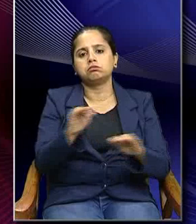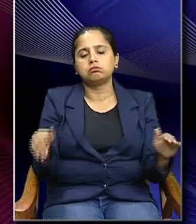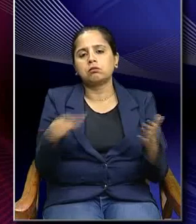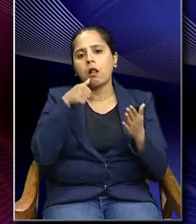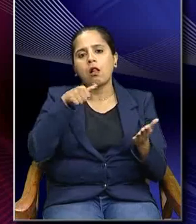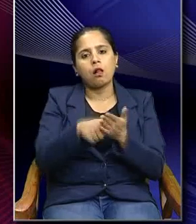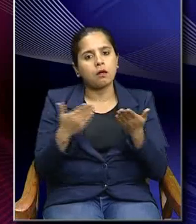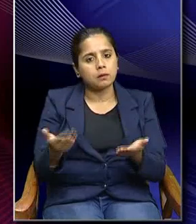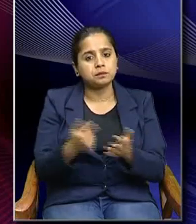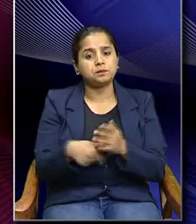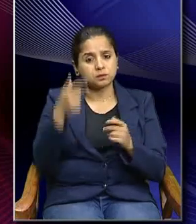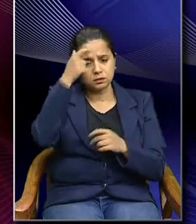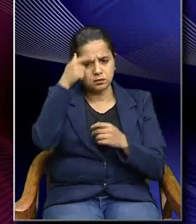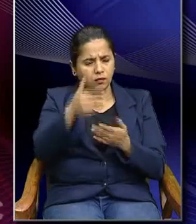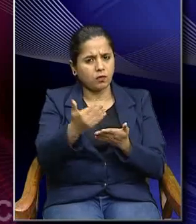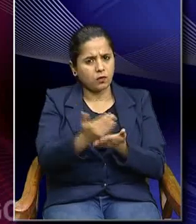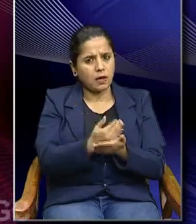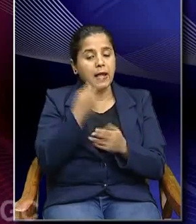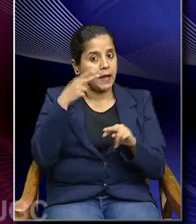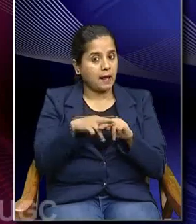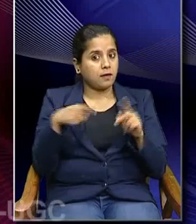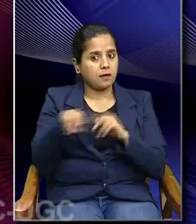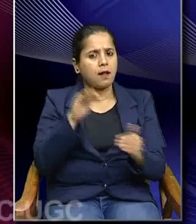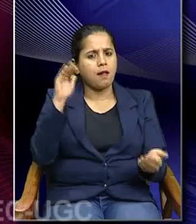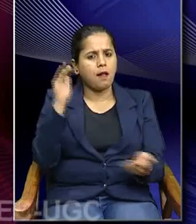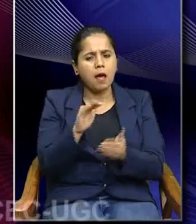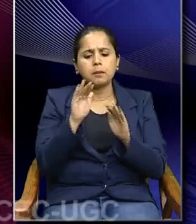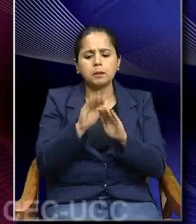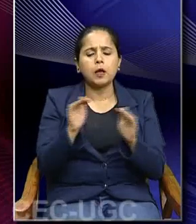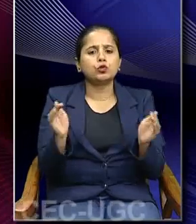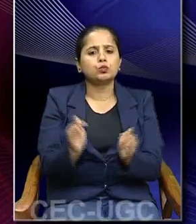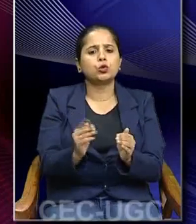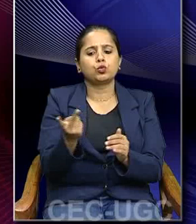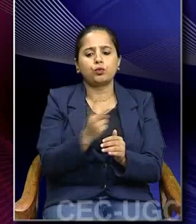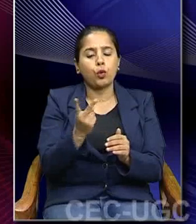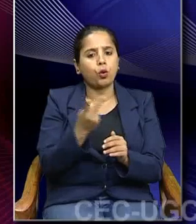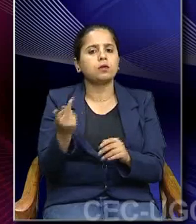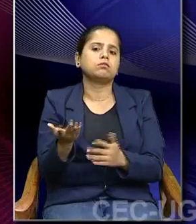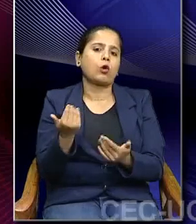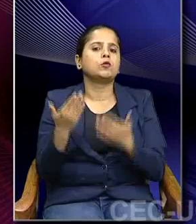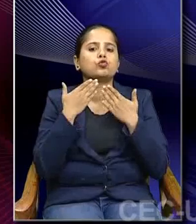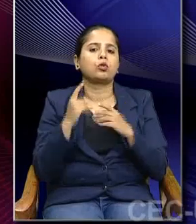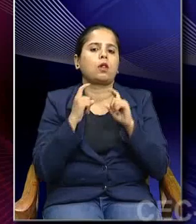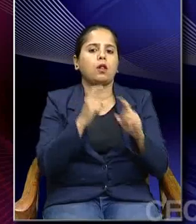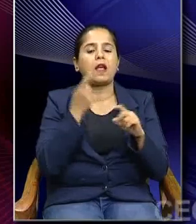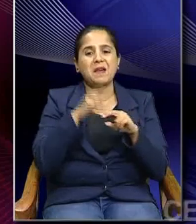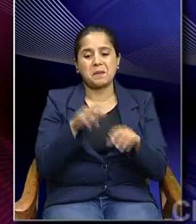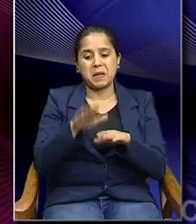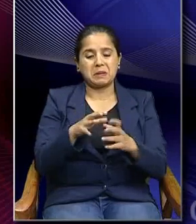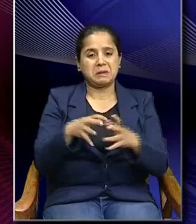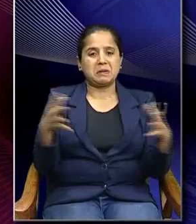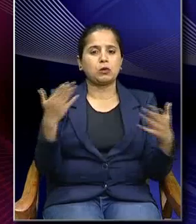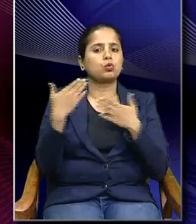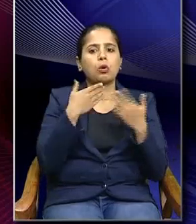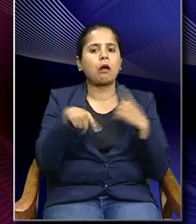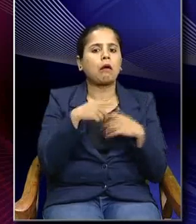to curb the problem, if we have less children, both children can be sent to education.